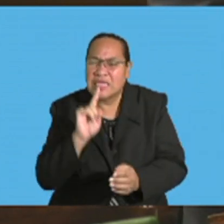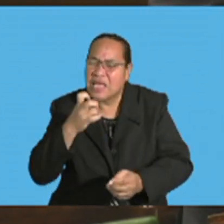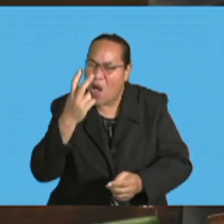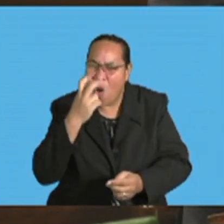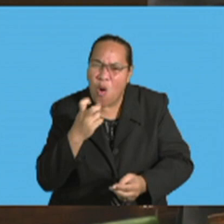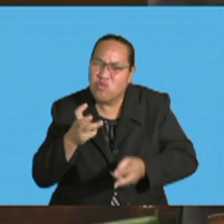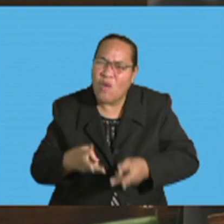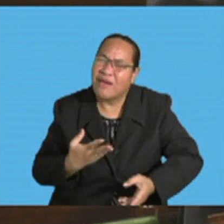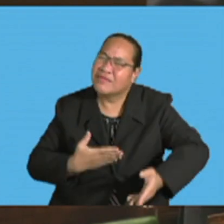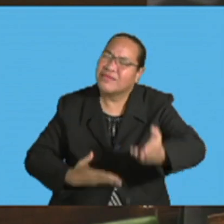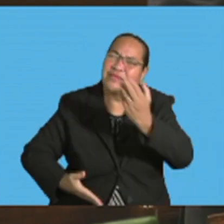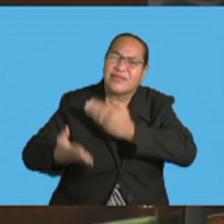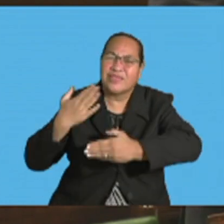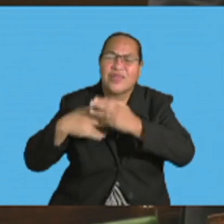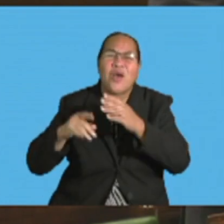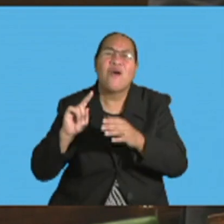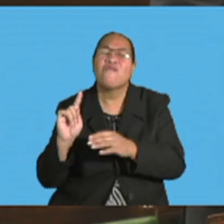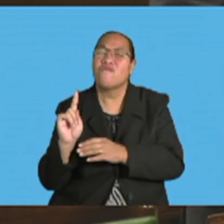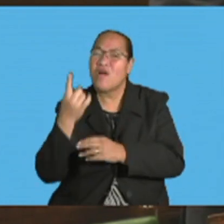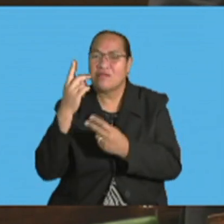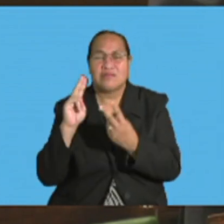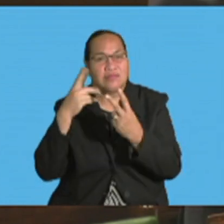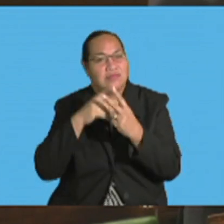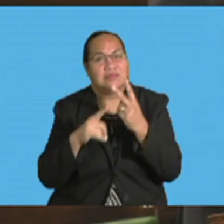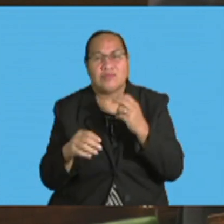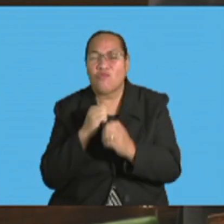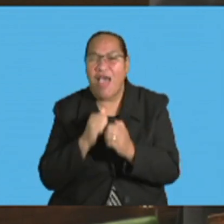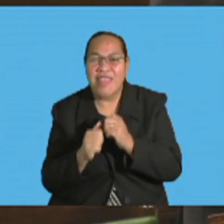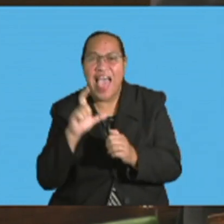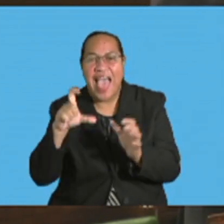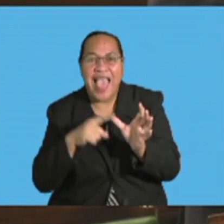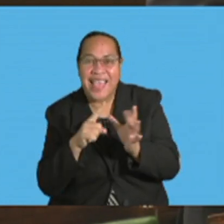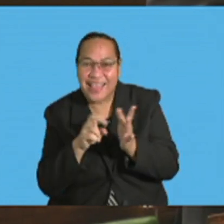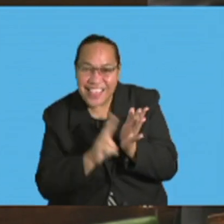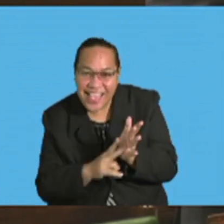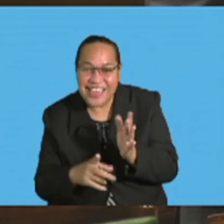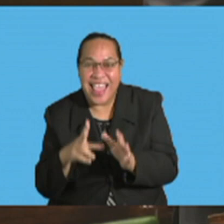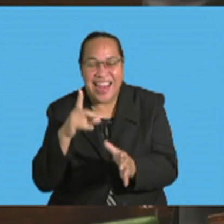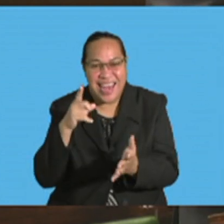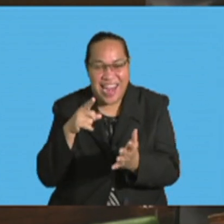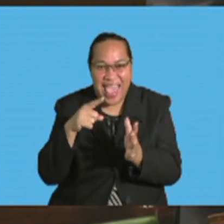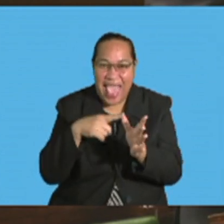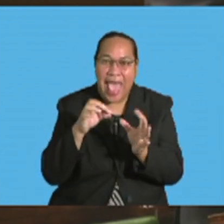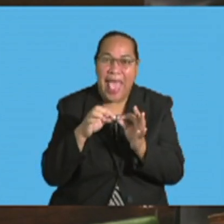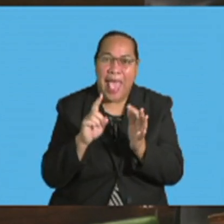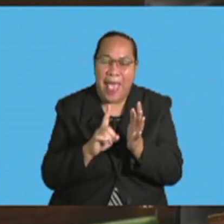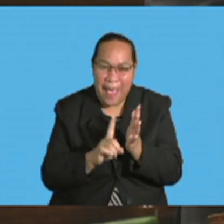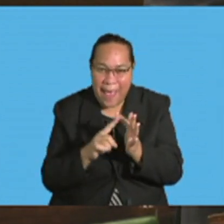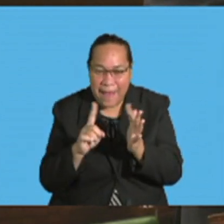Cain and Abel, and women have historically been disproportionate victims of such deadly